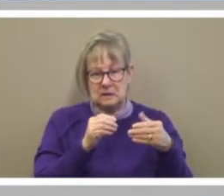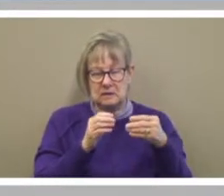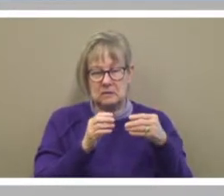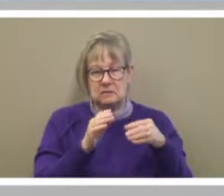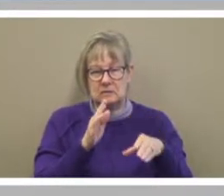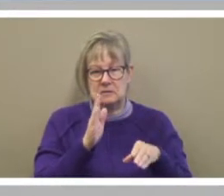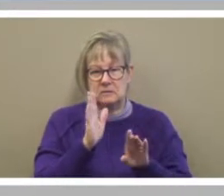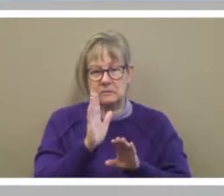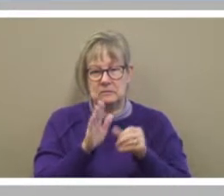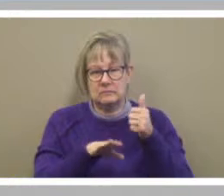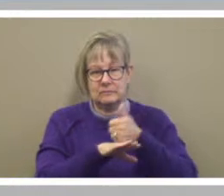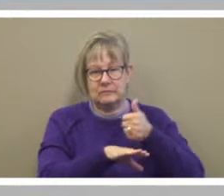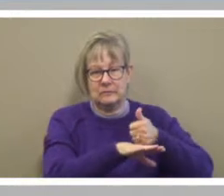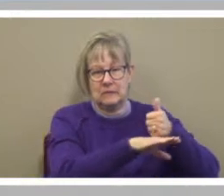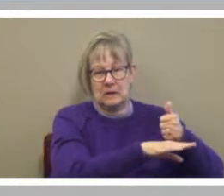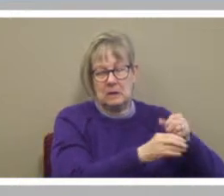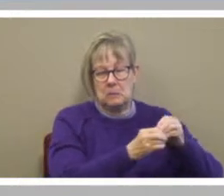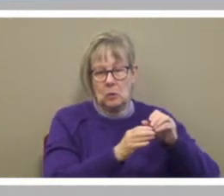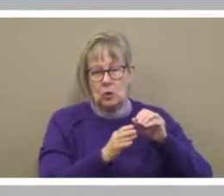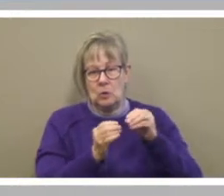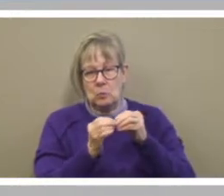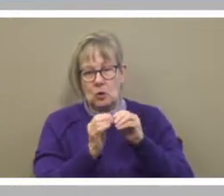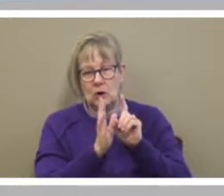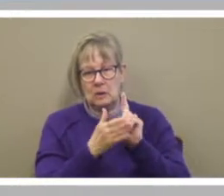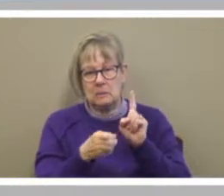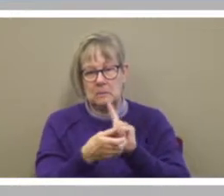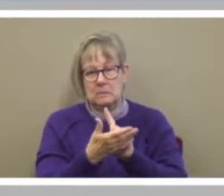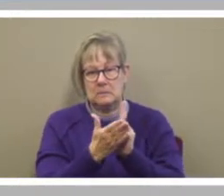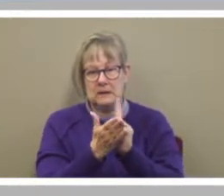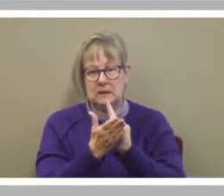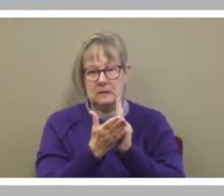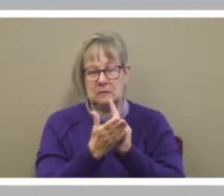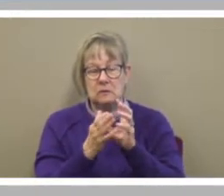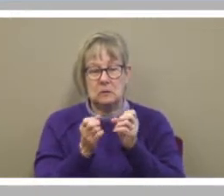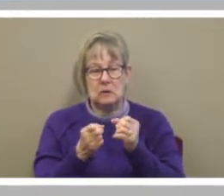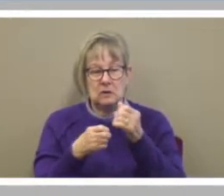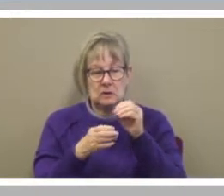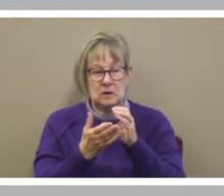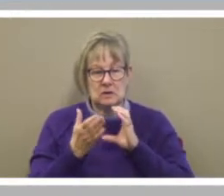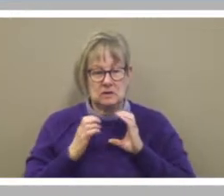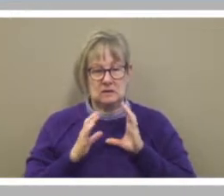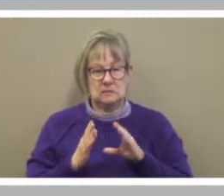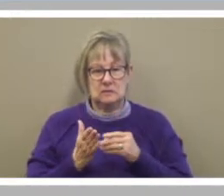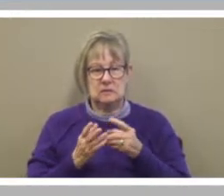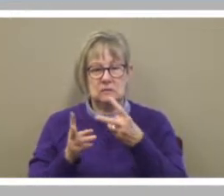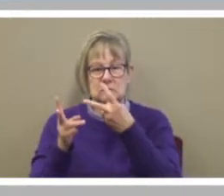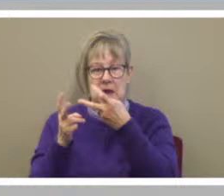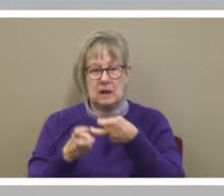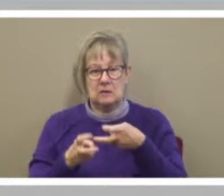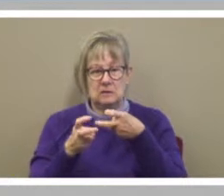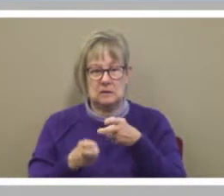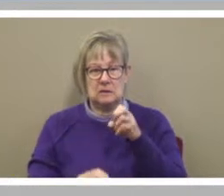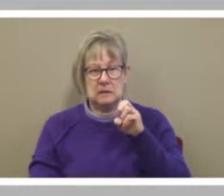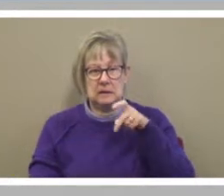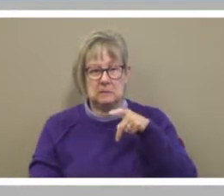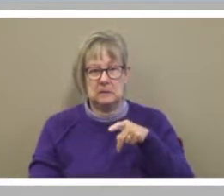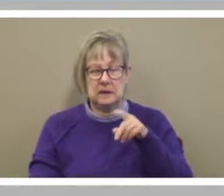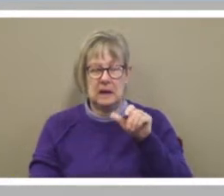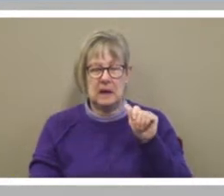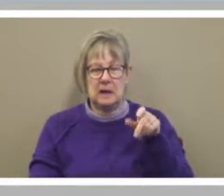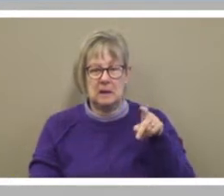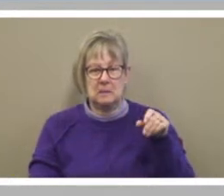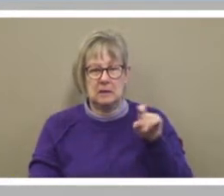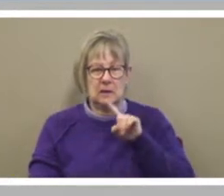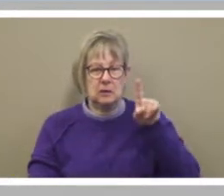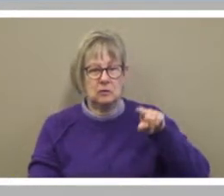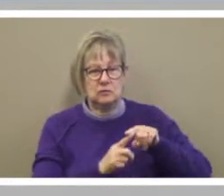something that we're really, really trying to push, is that we want our customers to make sure that they download the EPE app, that they go to our website, that they click